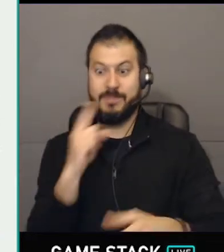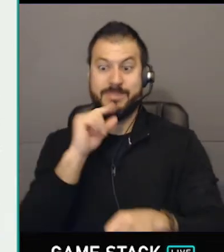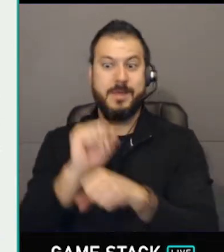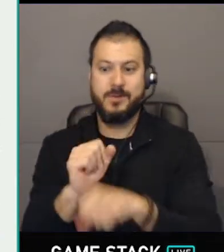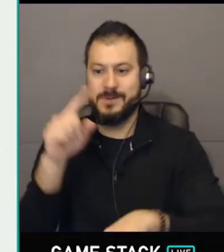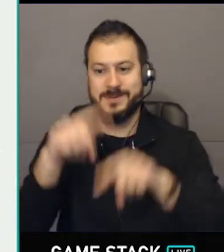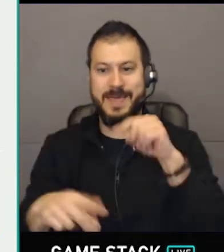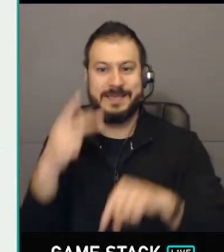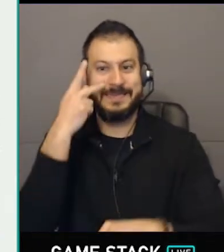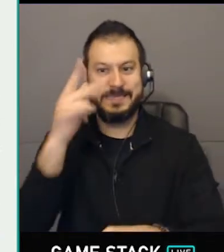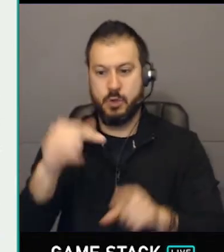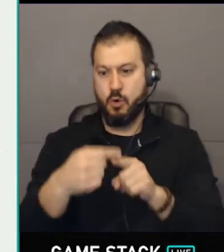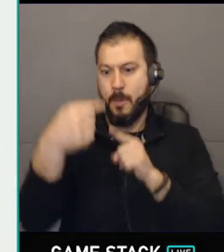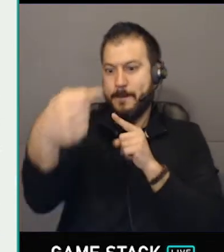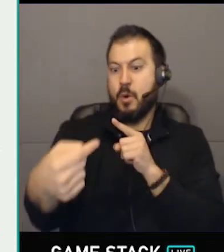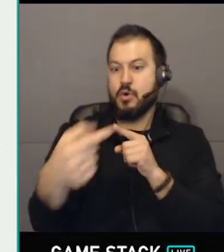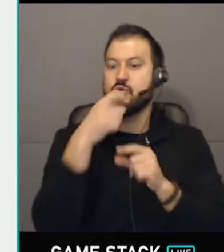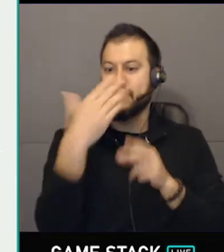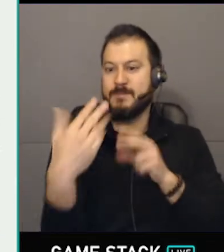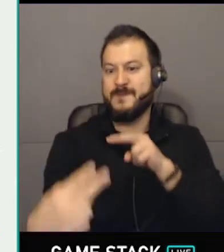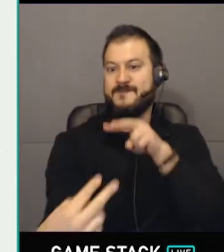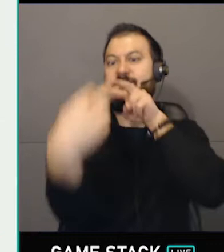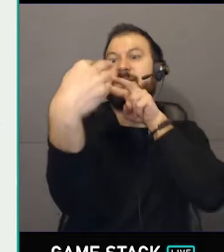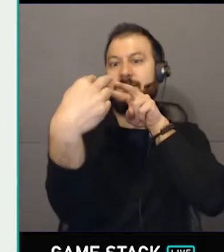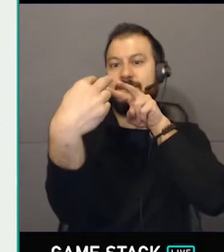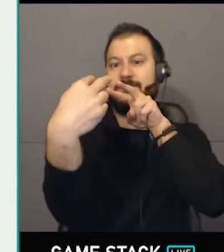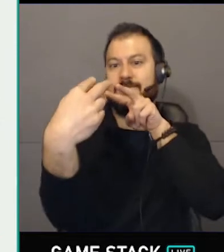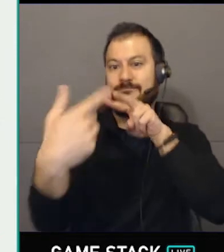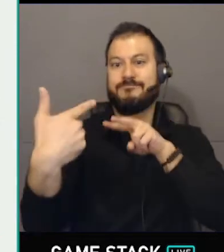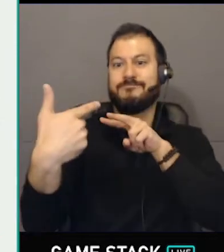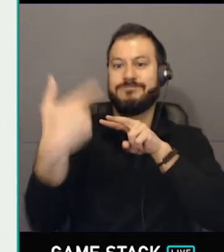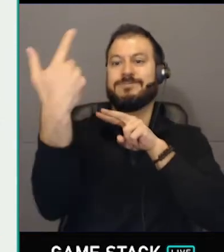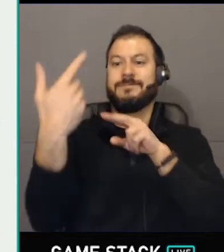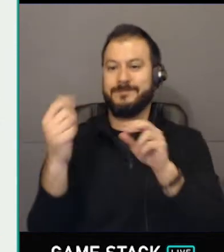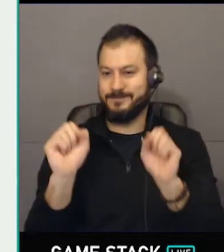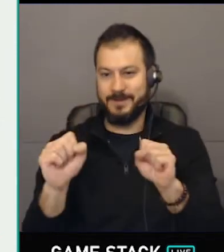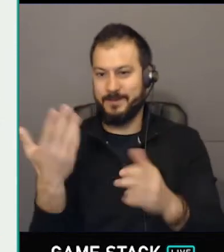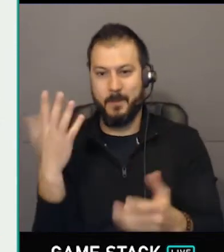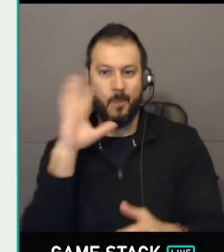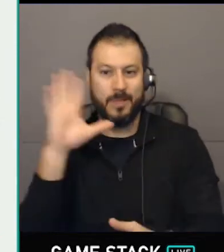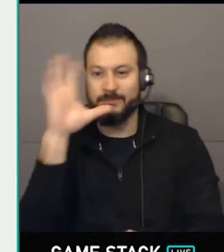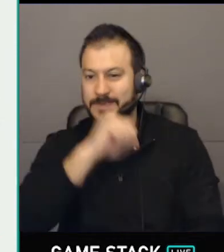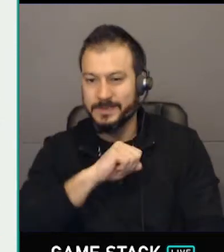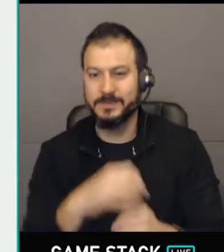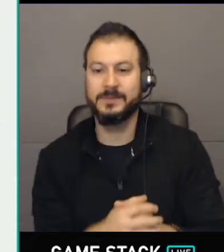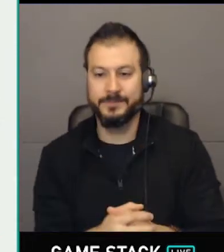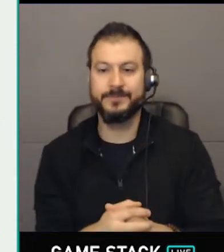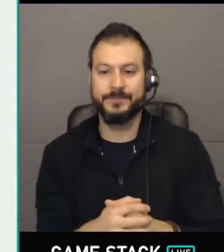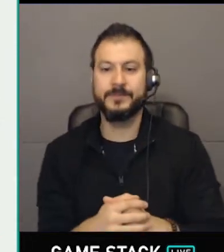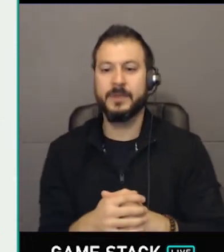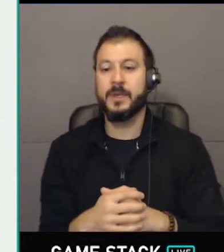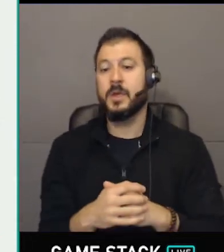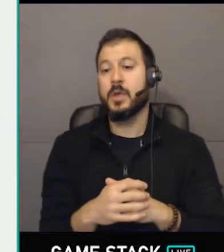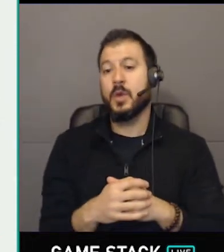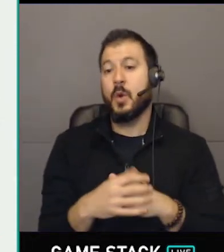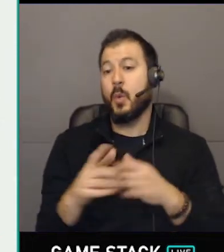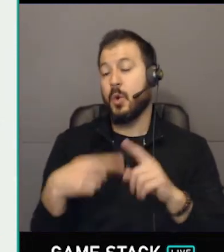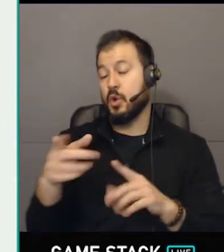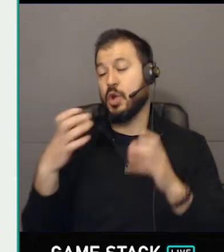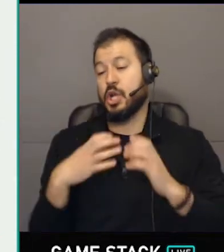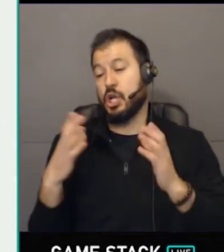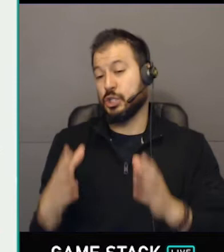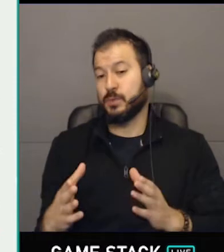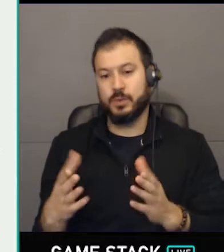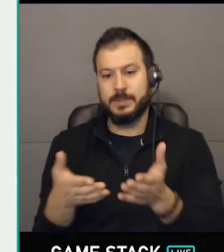your opponent who might be facing you with their gun ready to shoot. And finally, when your customers or even members of your own studio ask